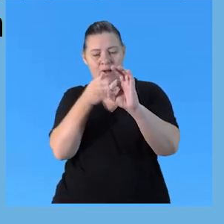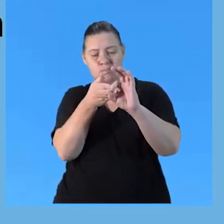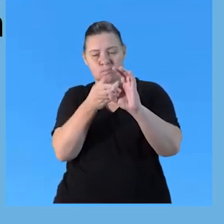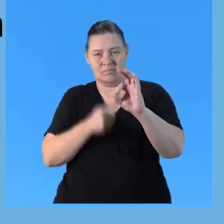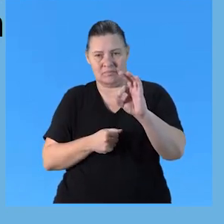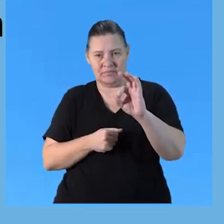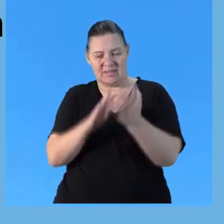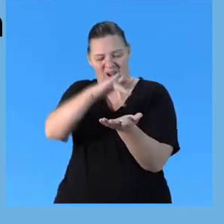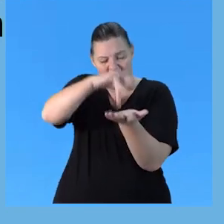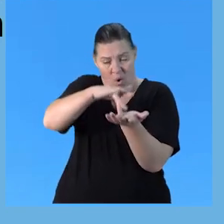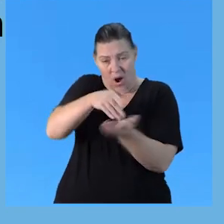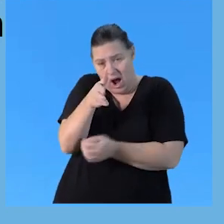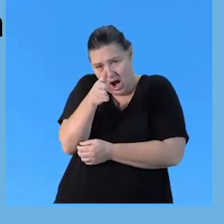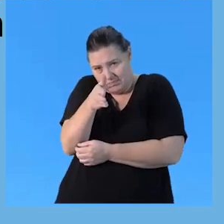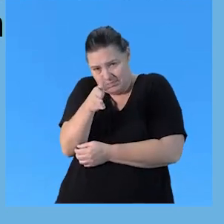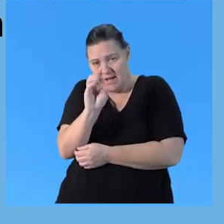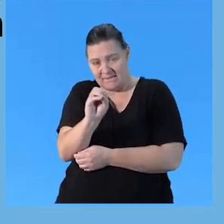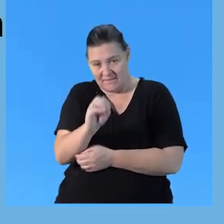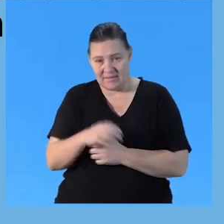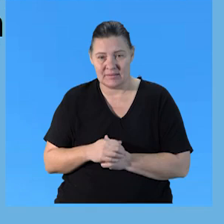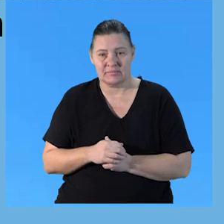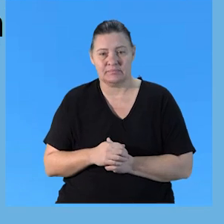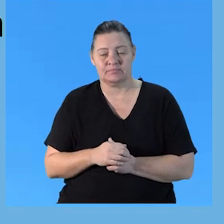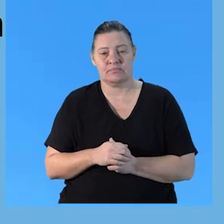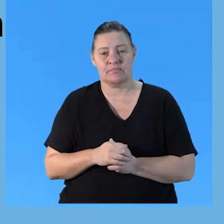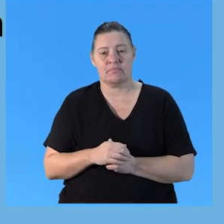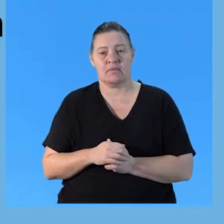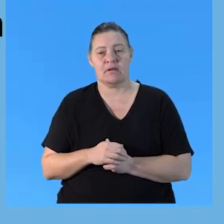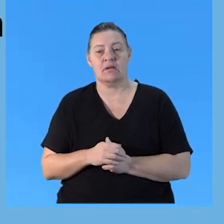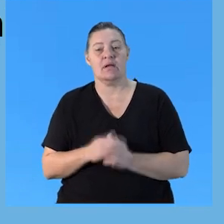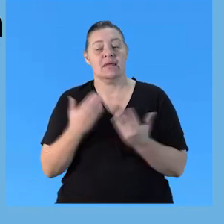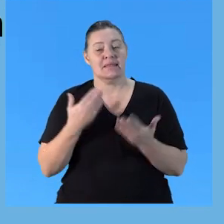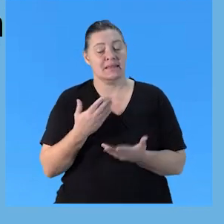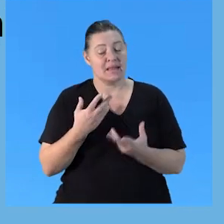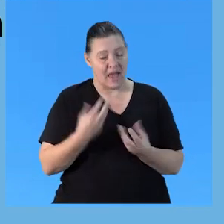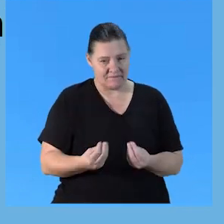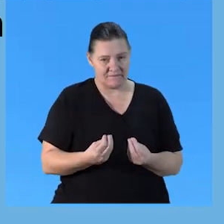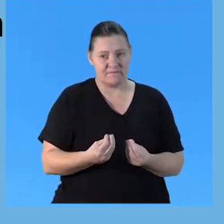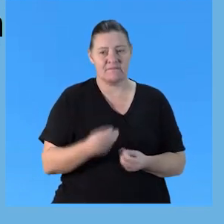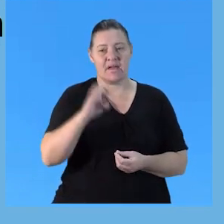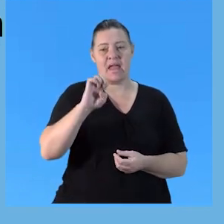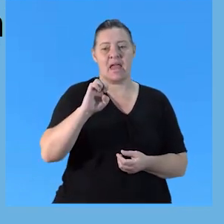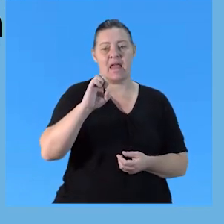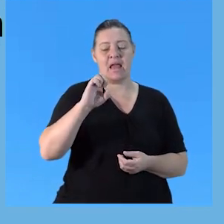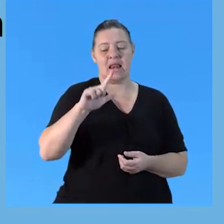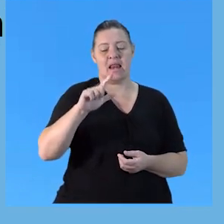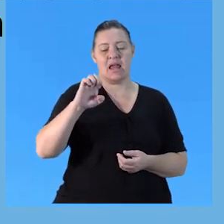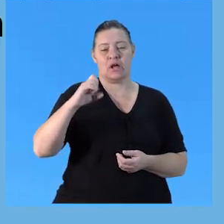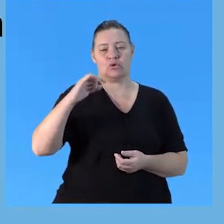closed. If the switch was open, let's now say, assume that our switch here was